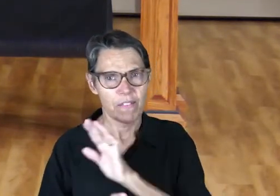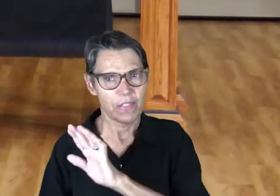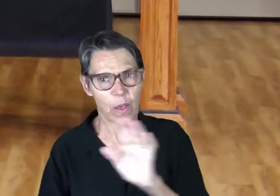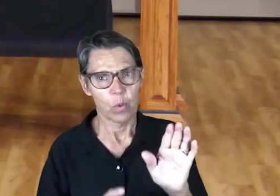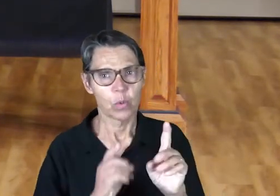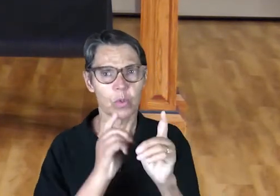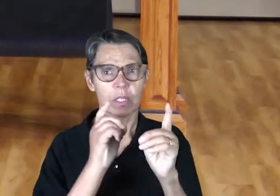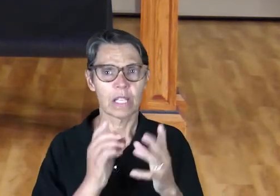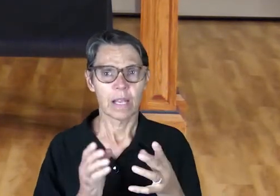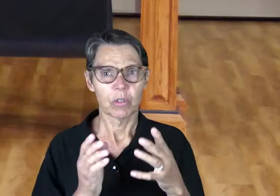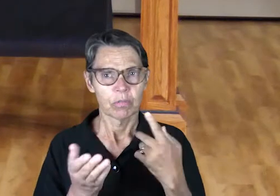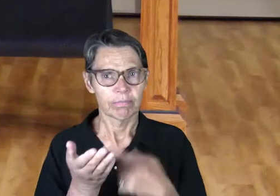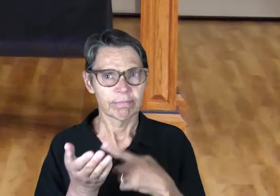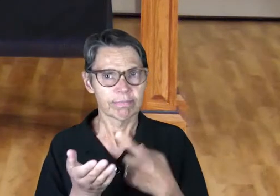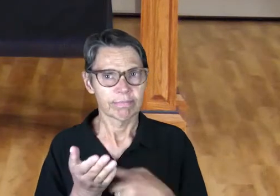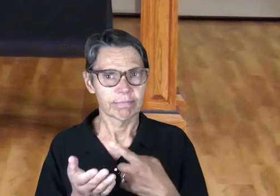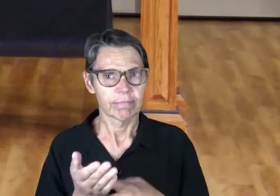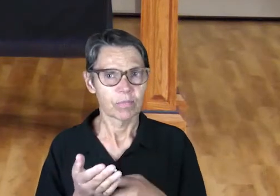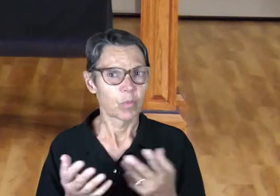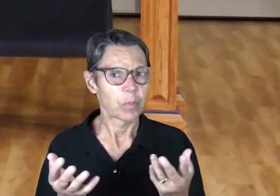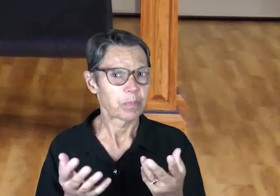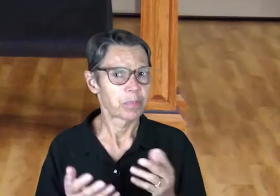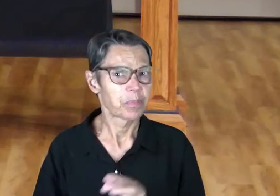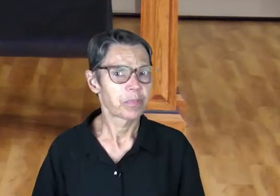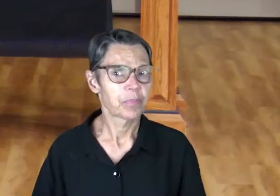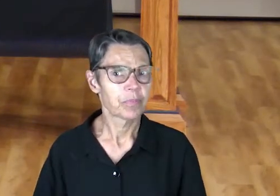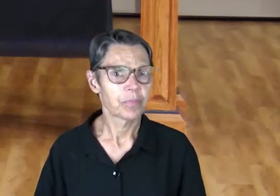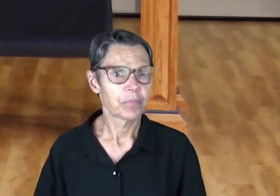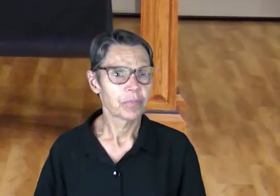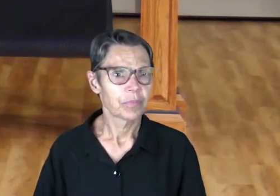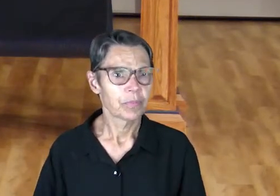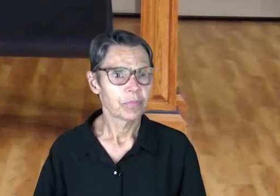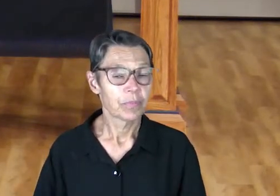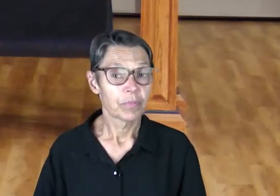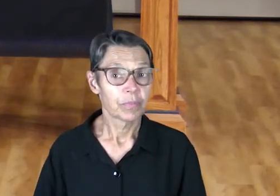What's the heart of the argument about